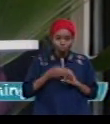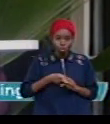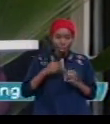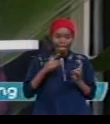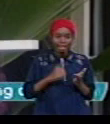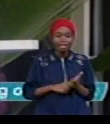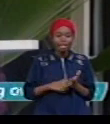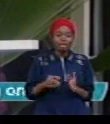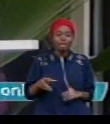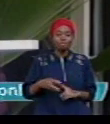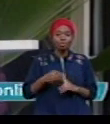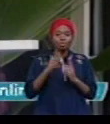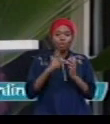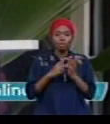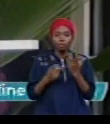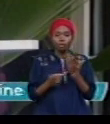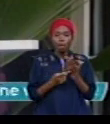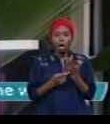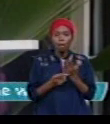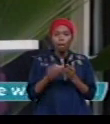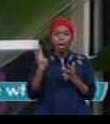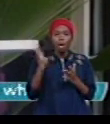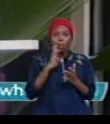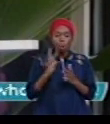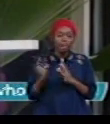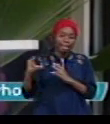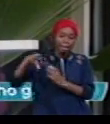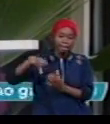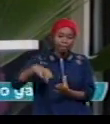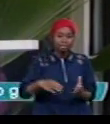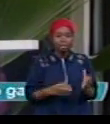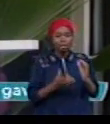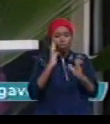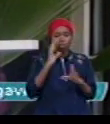banquet. Water baptism will take place